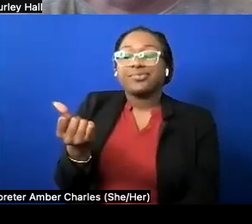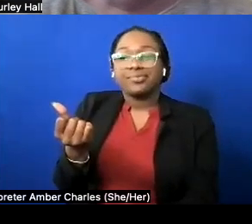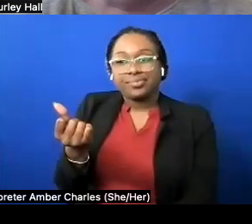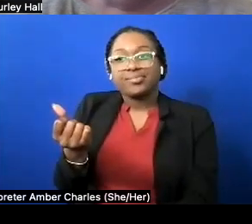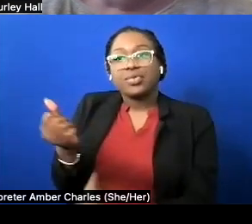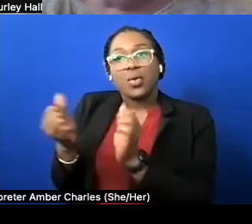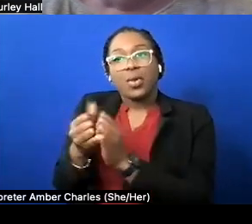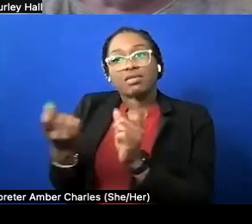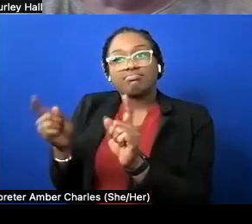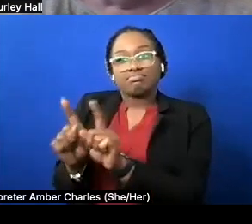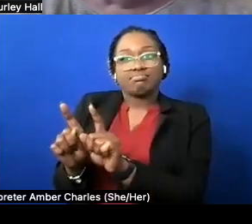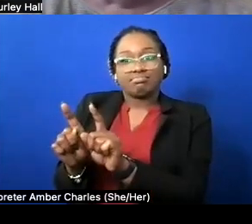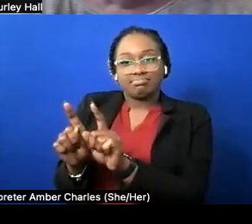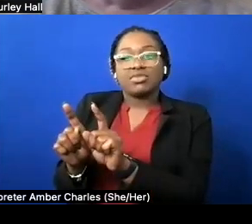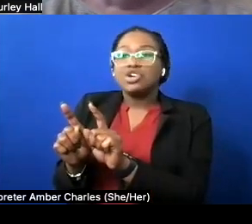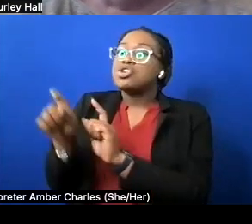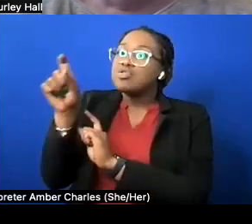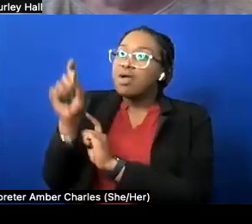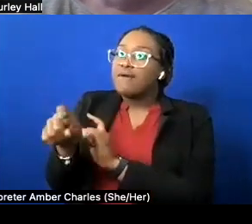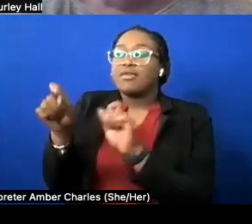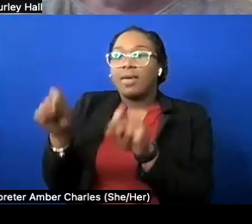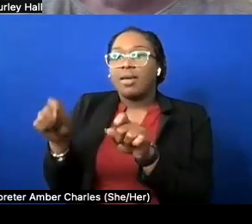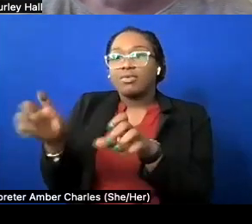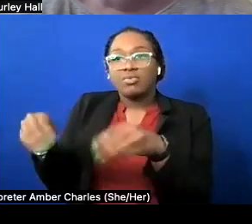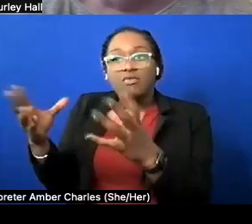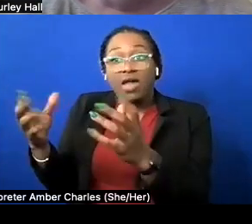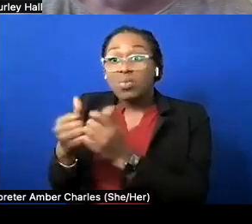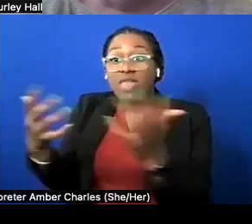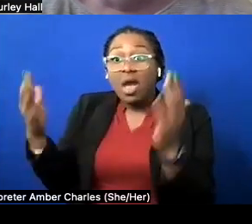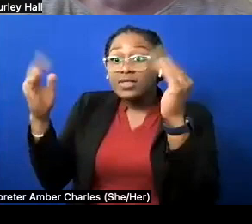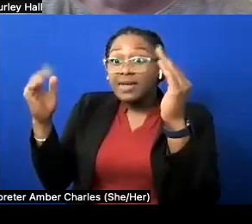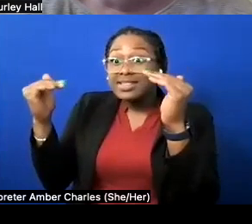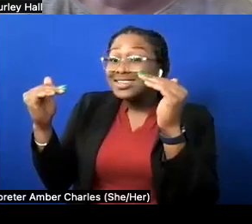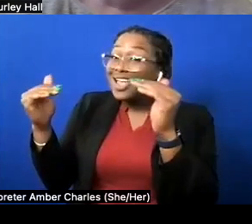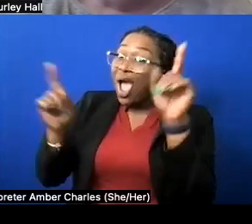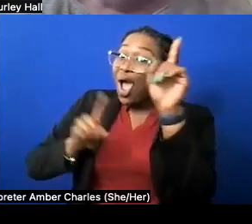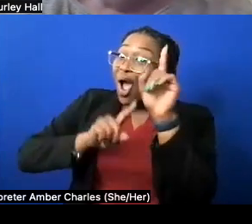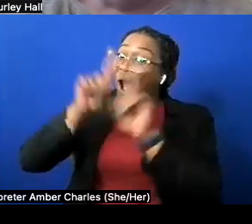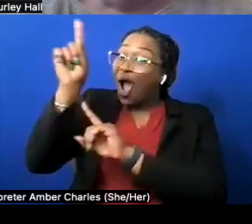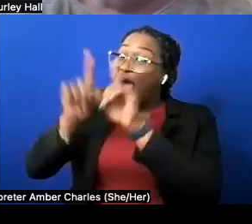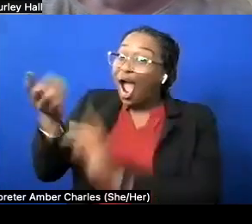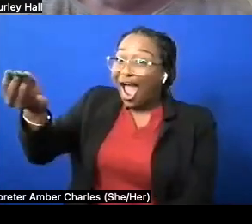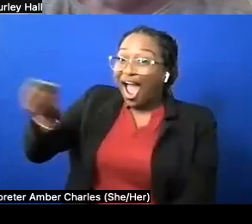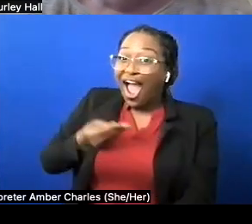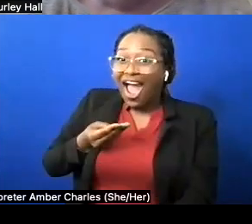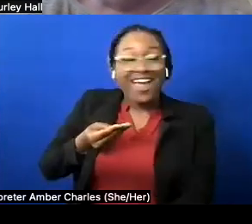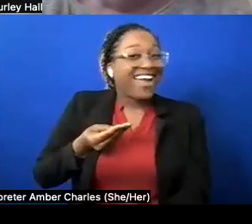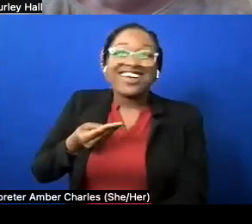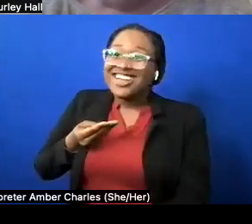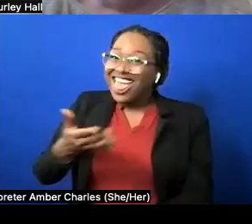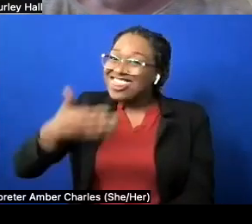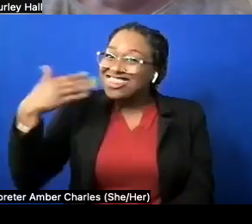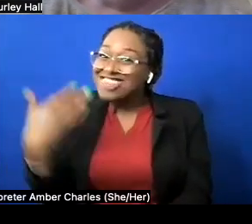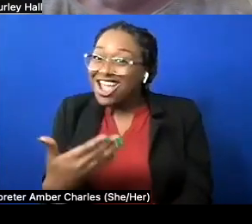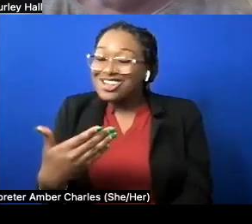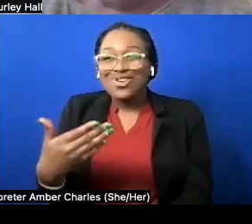with allyship and whatnot is like, you have to be able to give without expecting the gold star. without expecting, you know, the big thank you and the big social